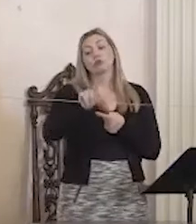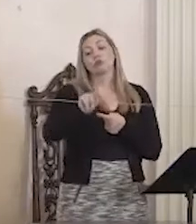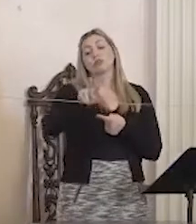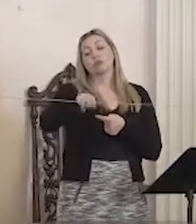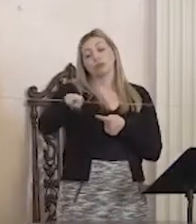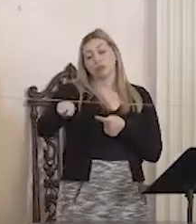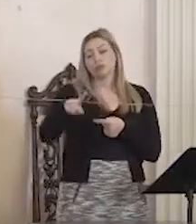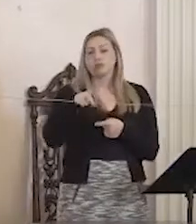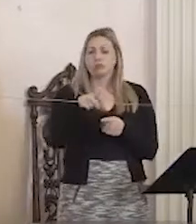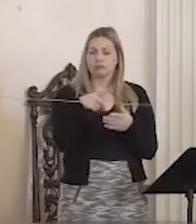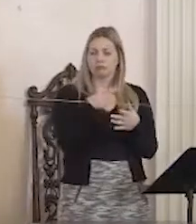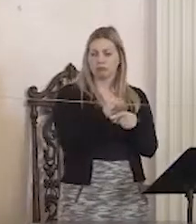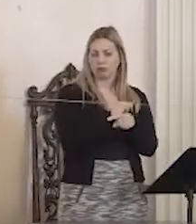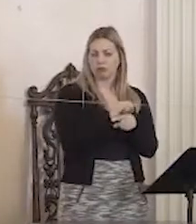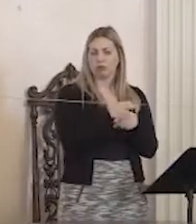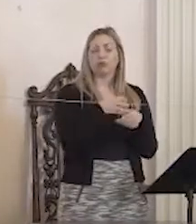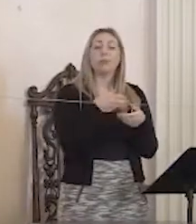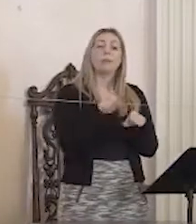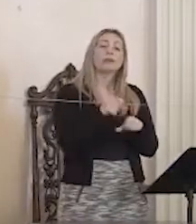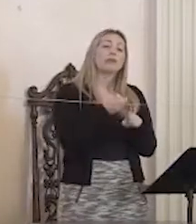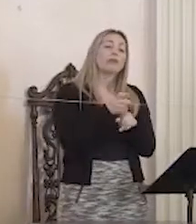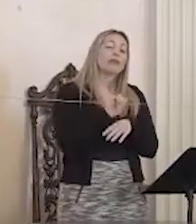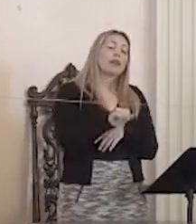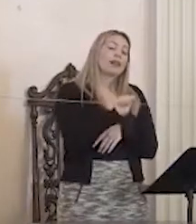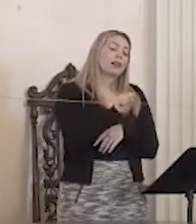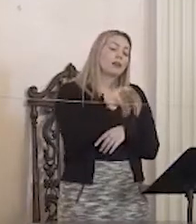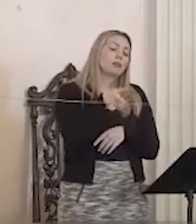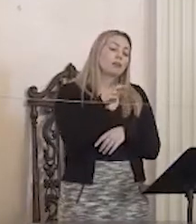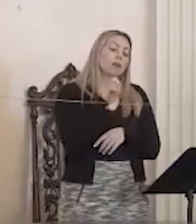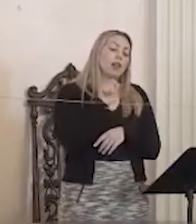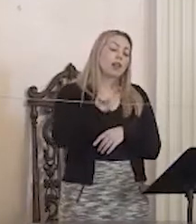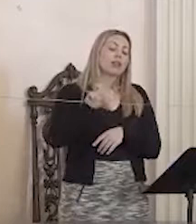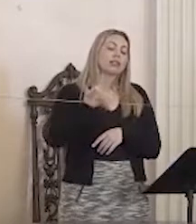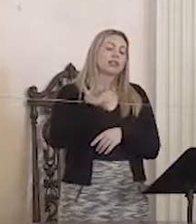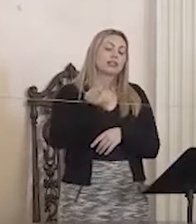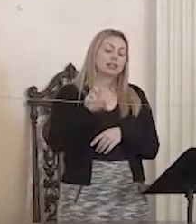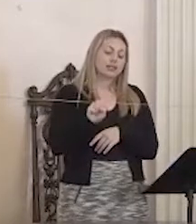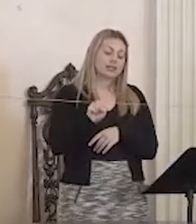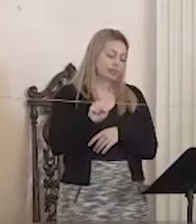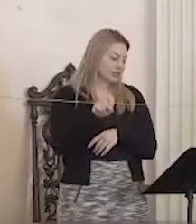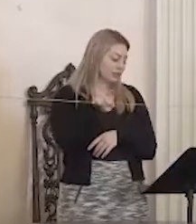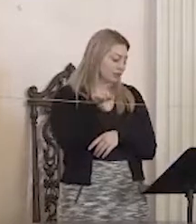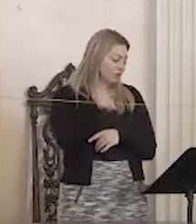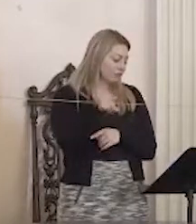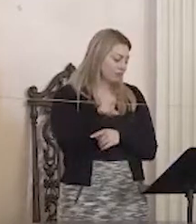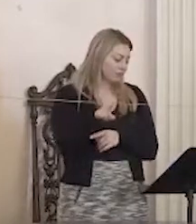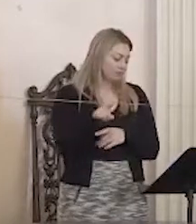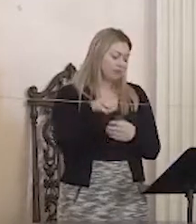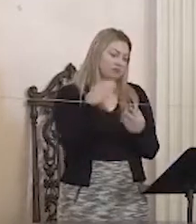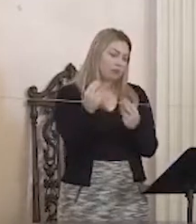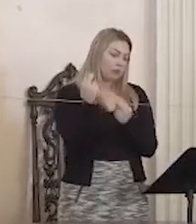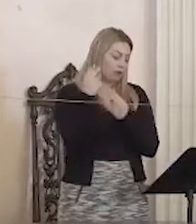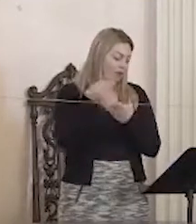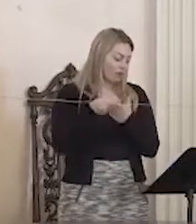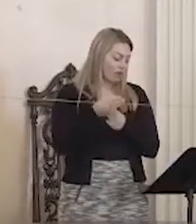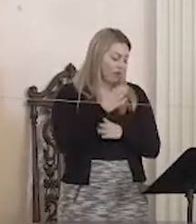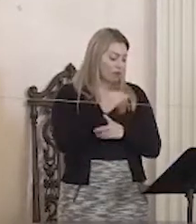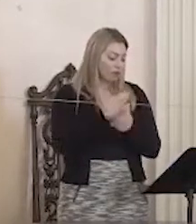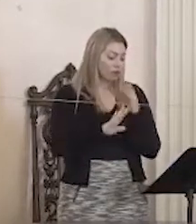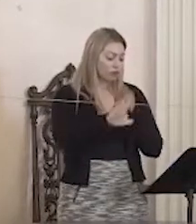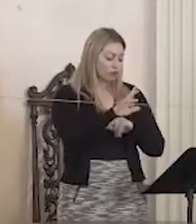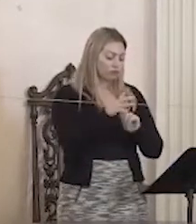by funds from the A. Powell Davies Memorial Fund, and part of her directive is to carry on the legacy of